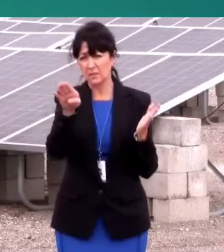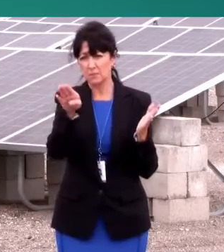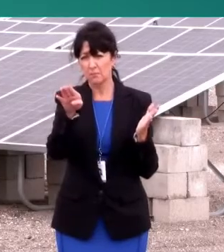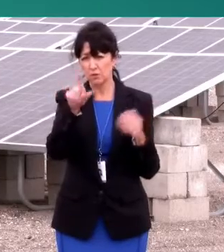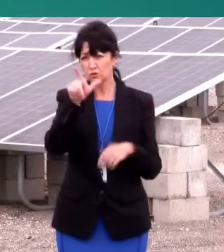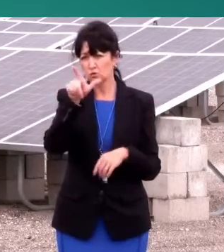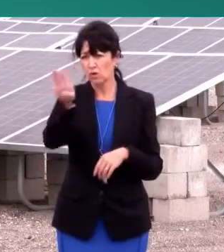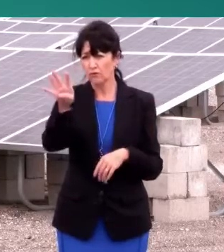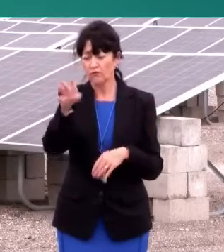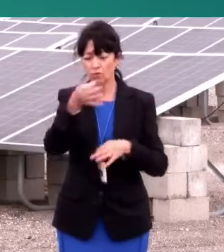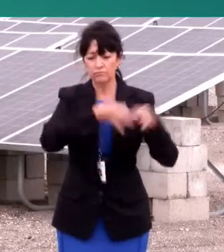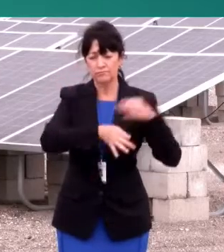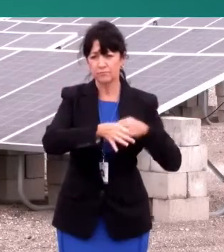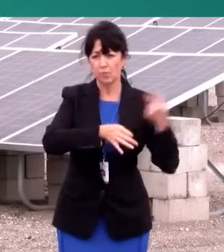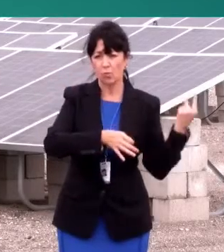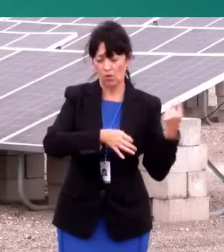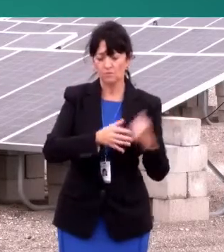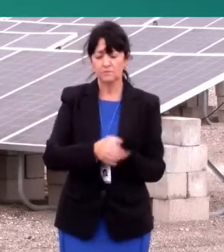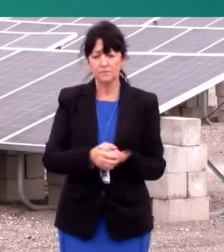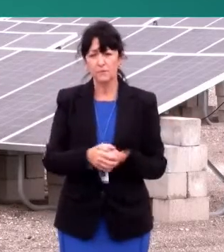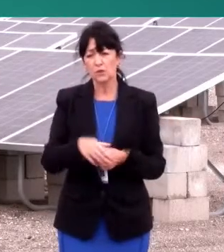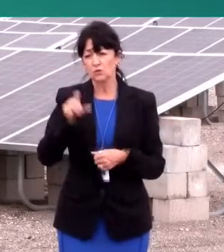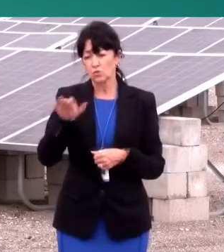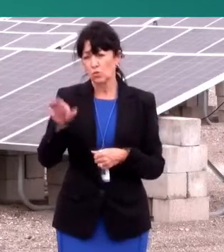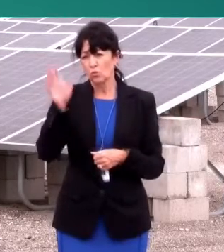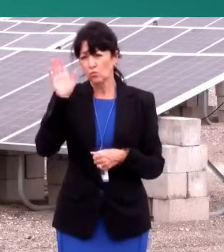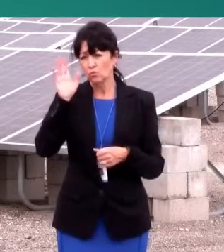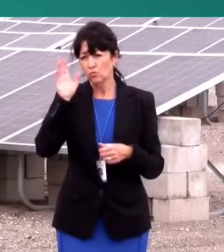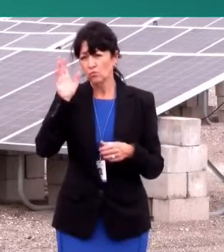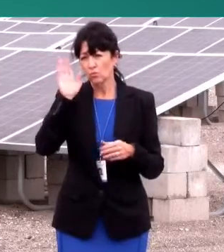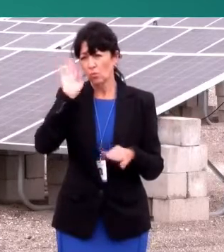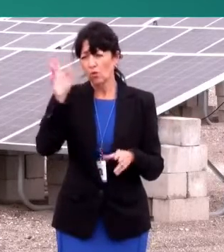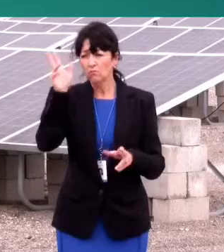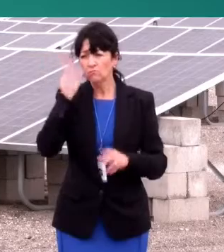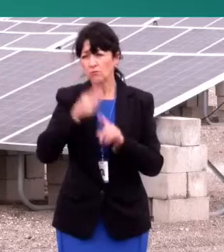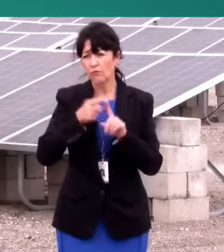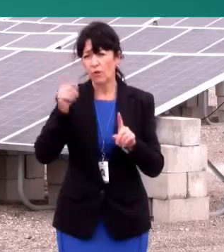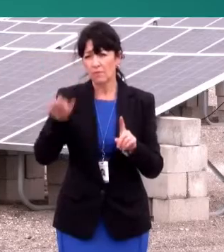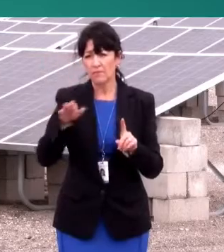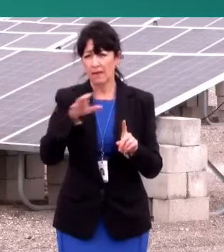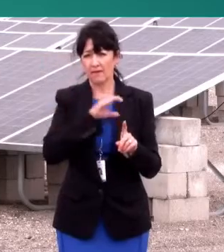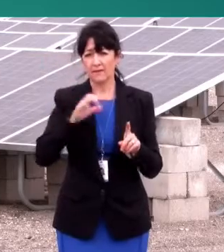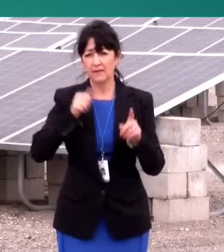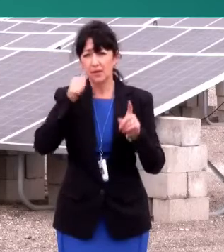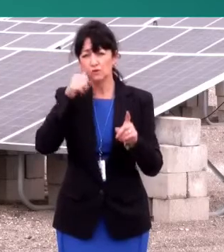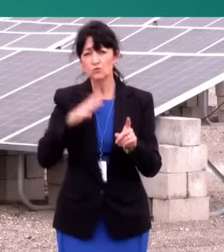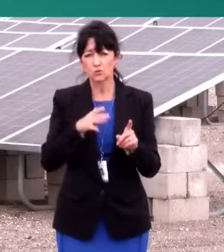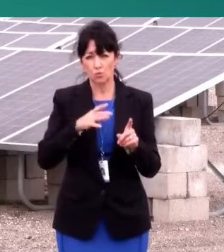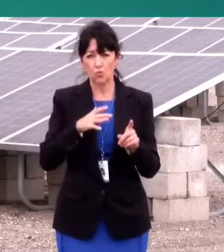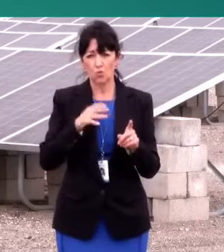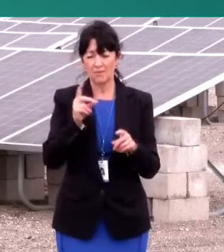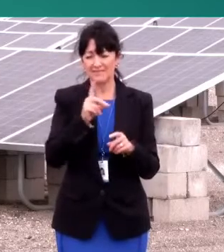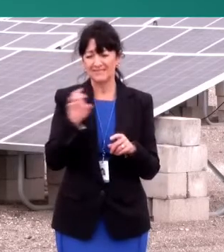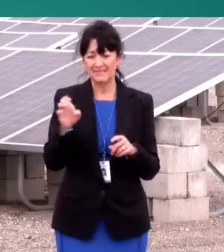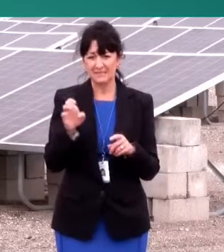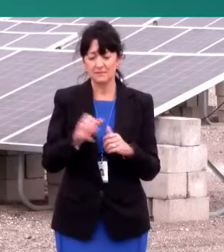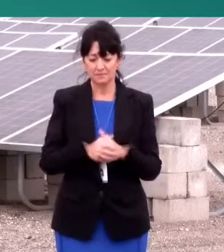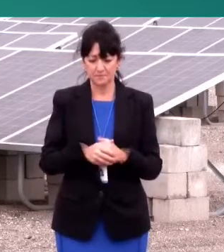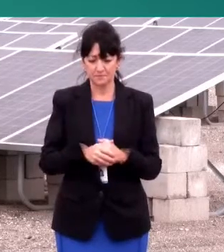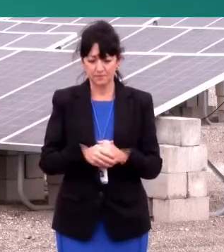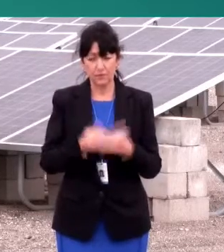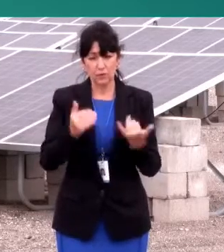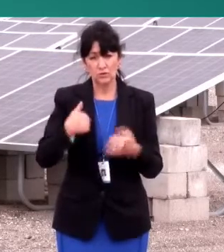2024. So we'll be hearing from Councilwoman Dee Durham as well. So at this point, I will turn it over to our